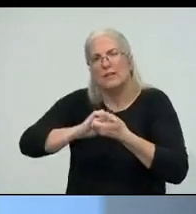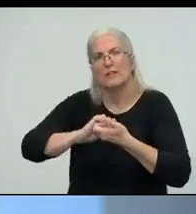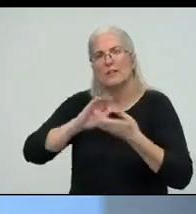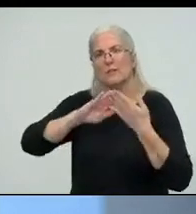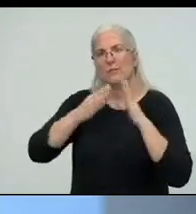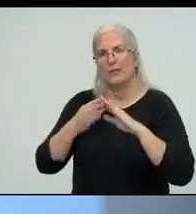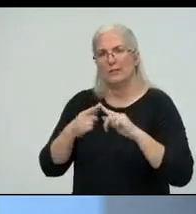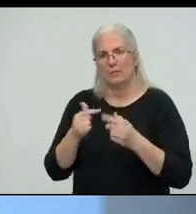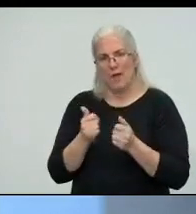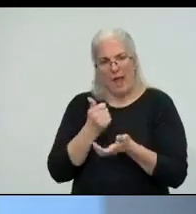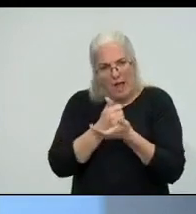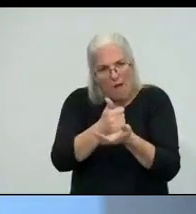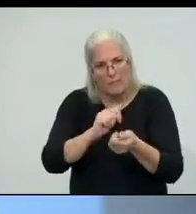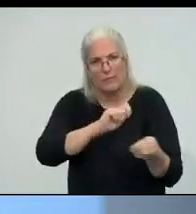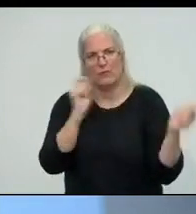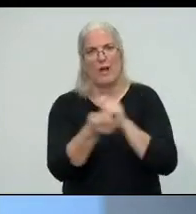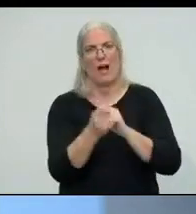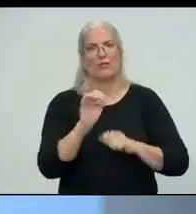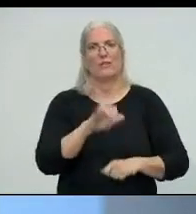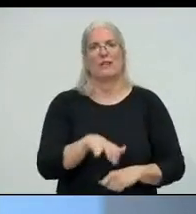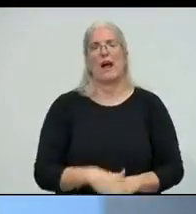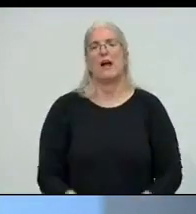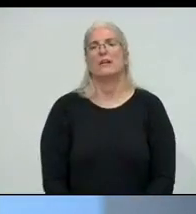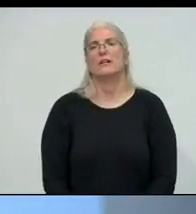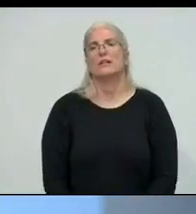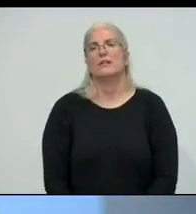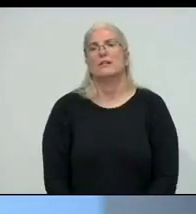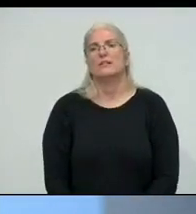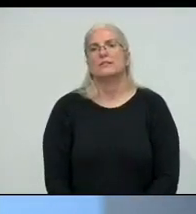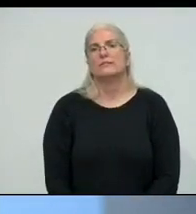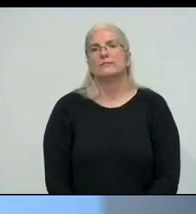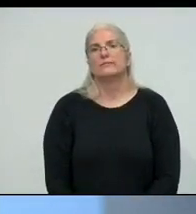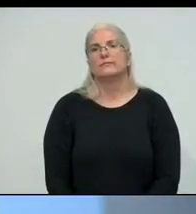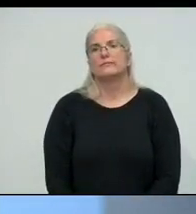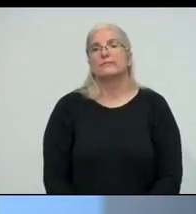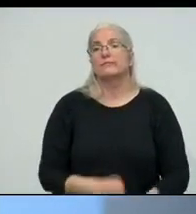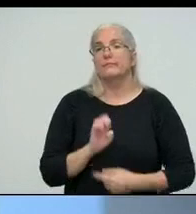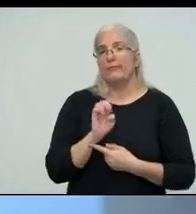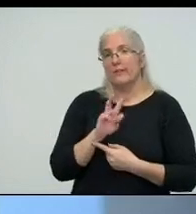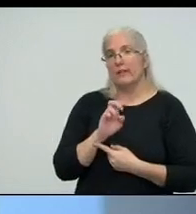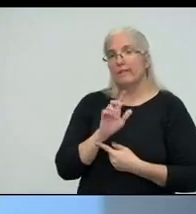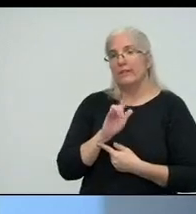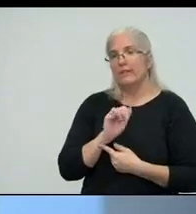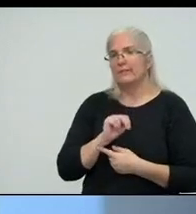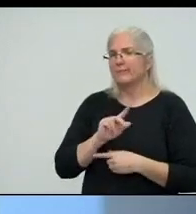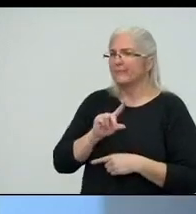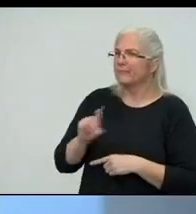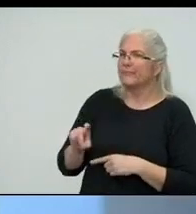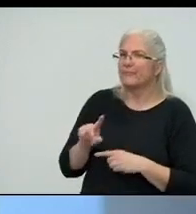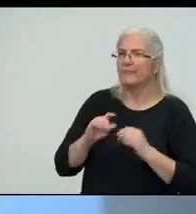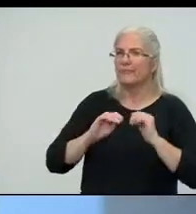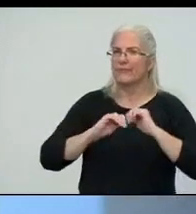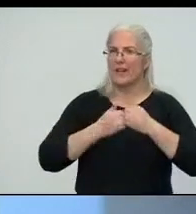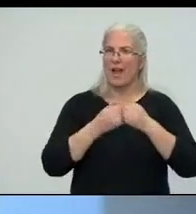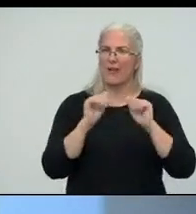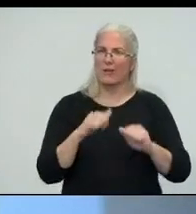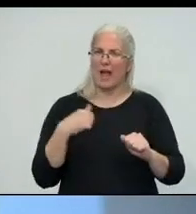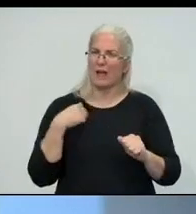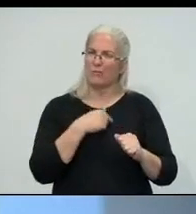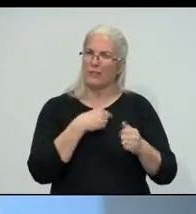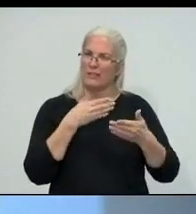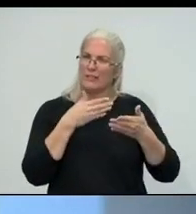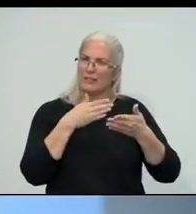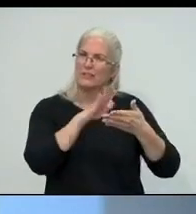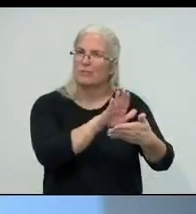those disproportionate factors. So how do we normally address some of those social determinants? You mentioned working in